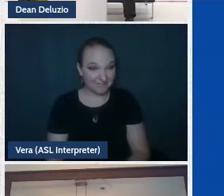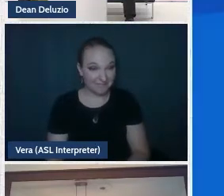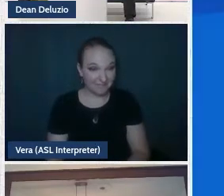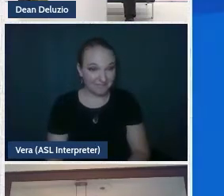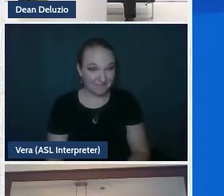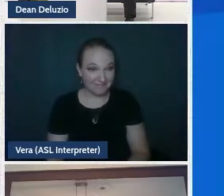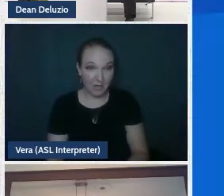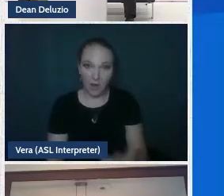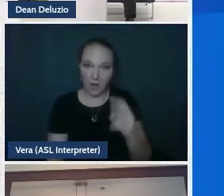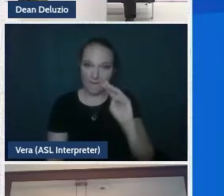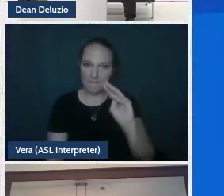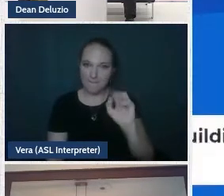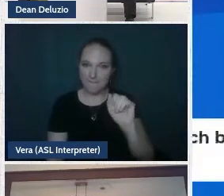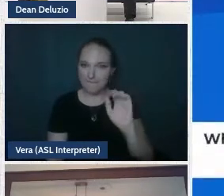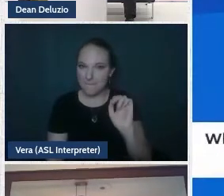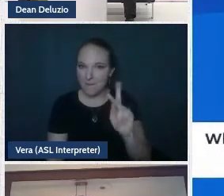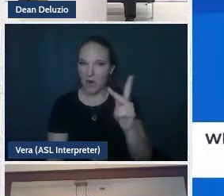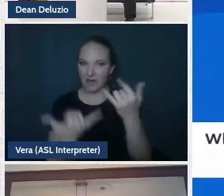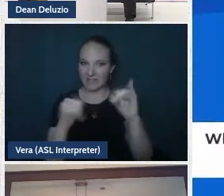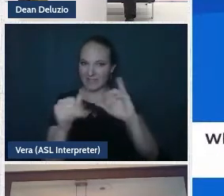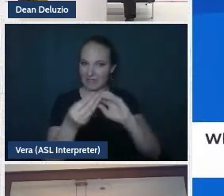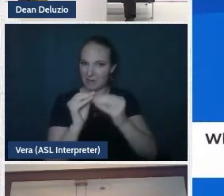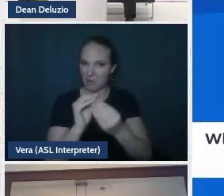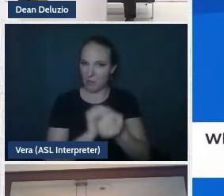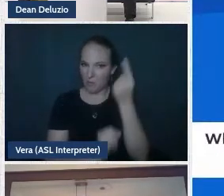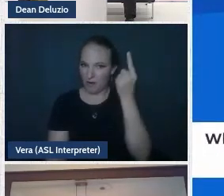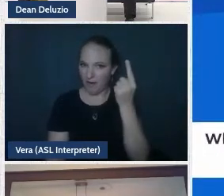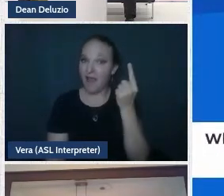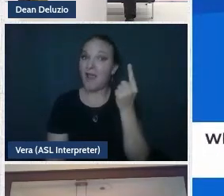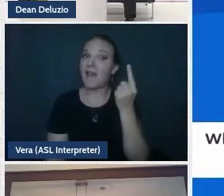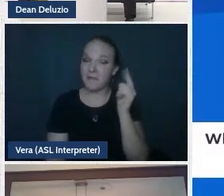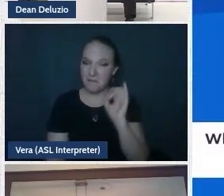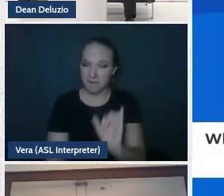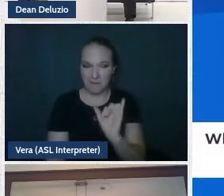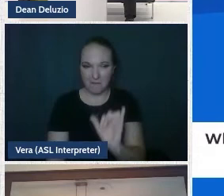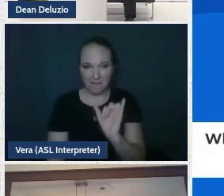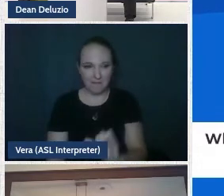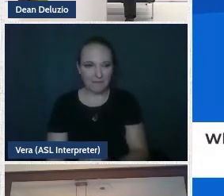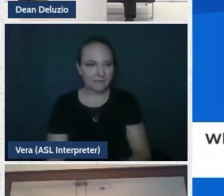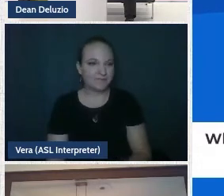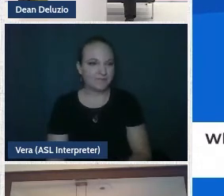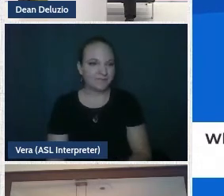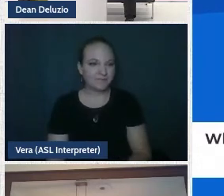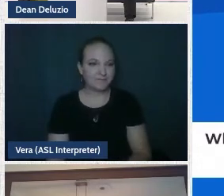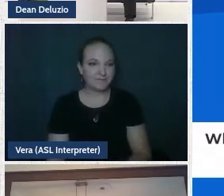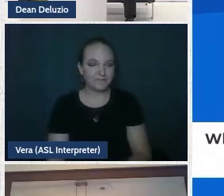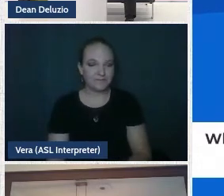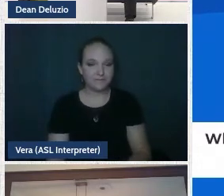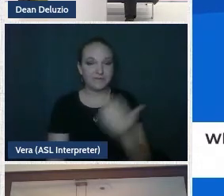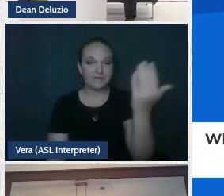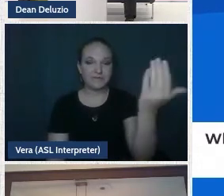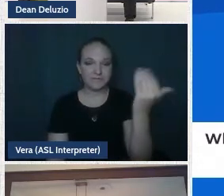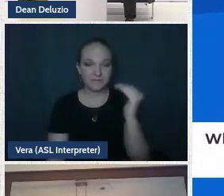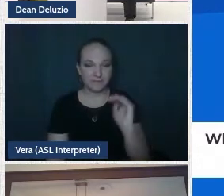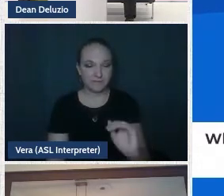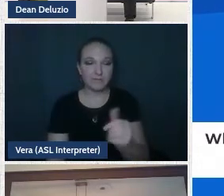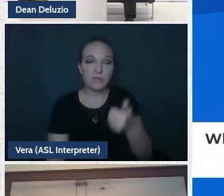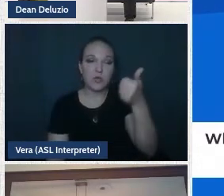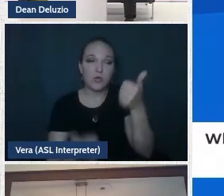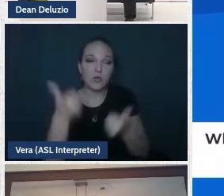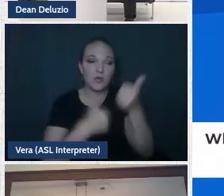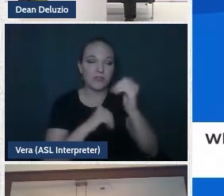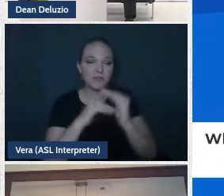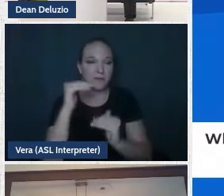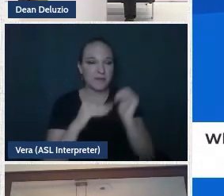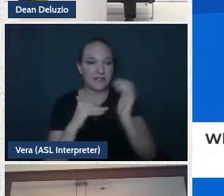And Mark holds on to the lead. Ooh, tough one. Okay, so which building housed the School of Mining